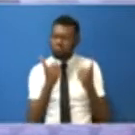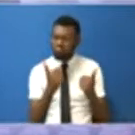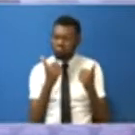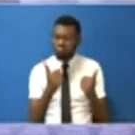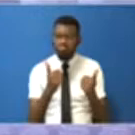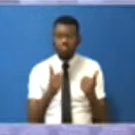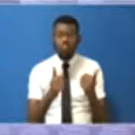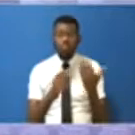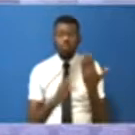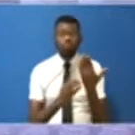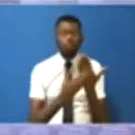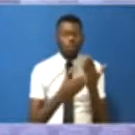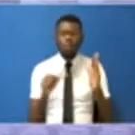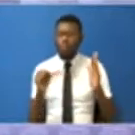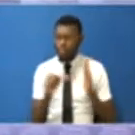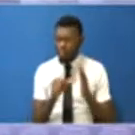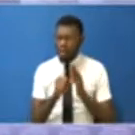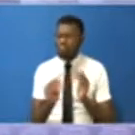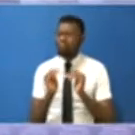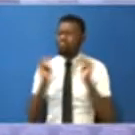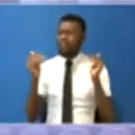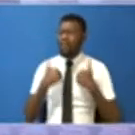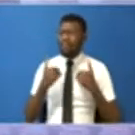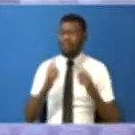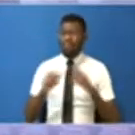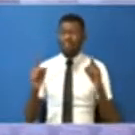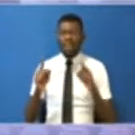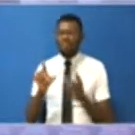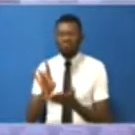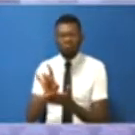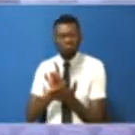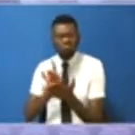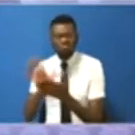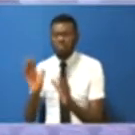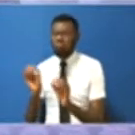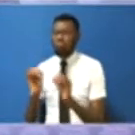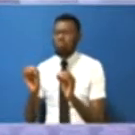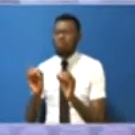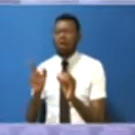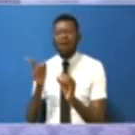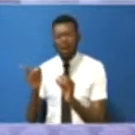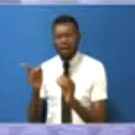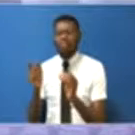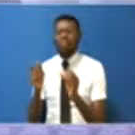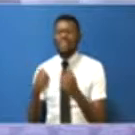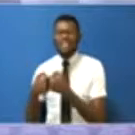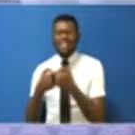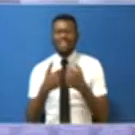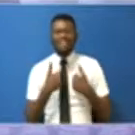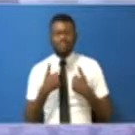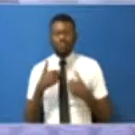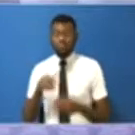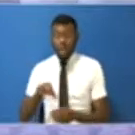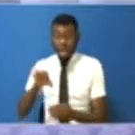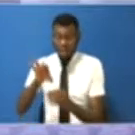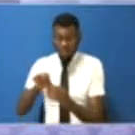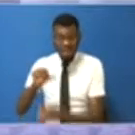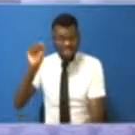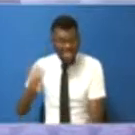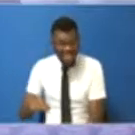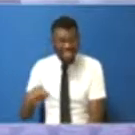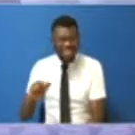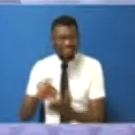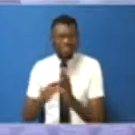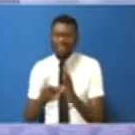mike sunko or whoever else would have been there you'll never kick a man when he's down so when you press yes you've displayed your conflict of interest if you